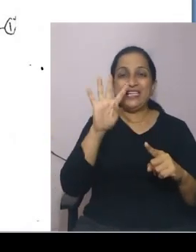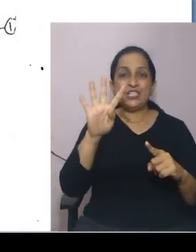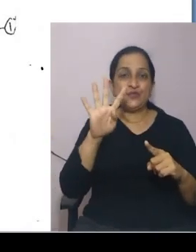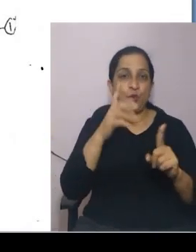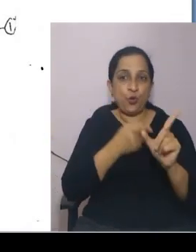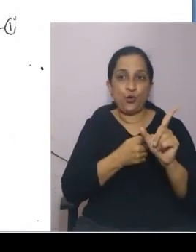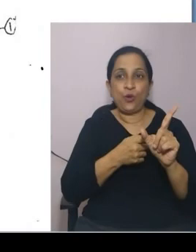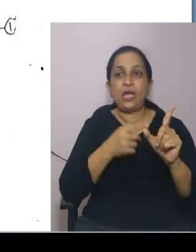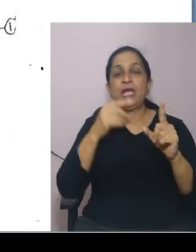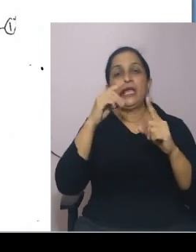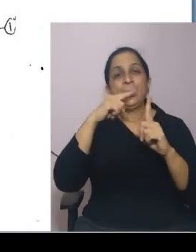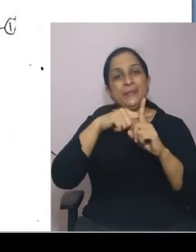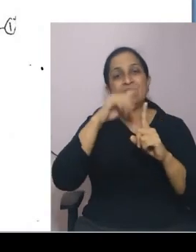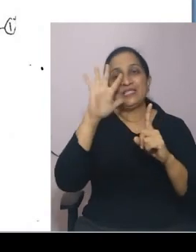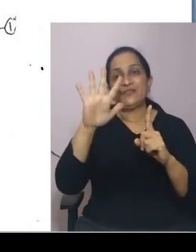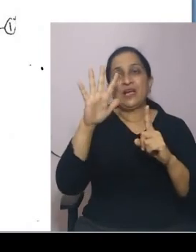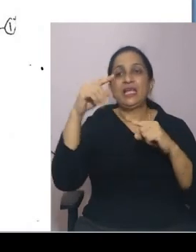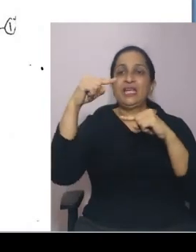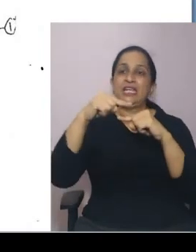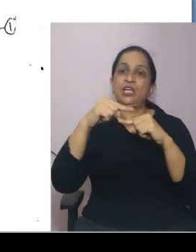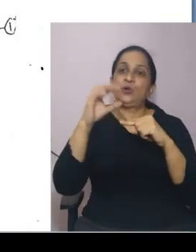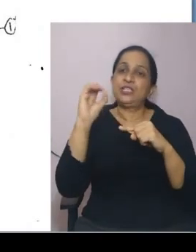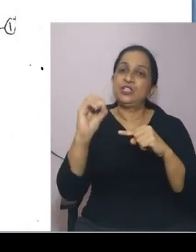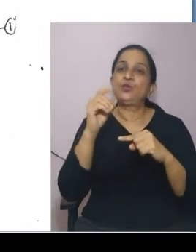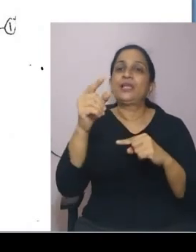is equal to 0.